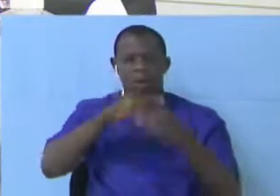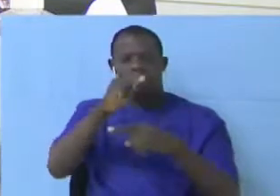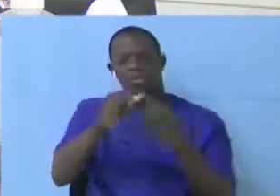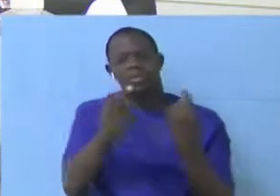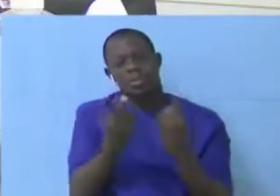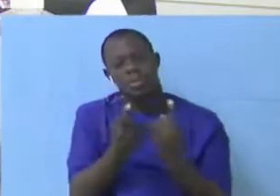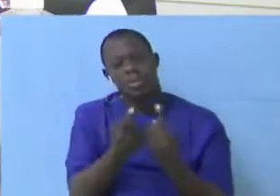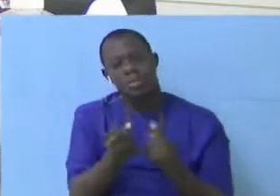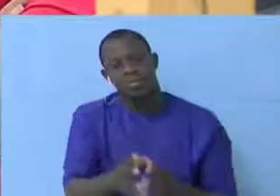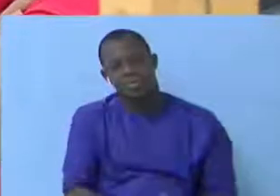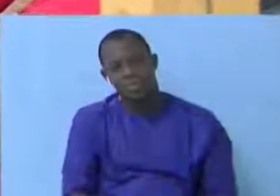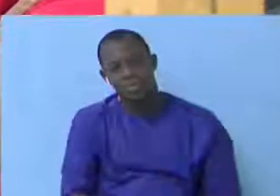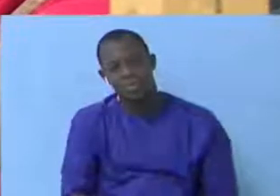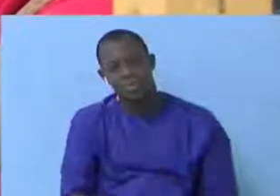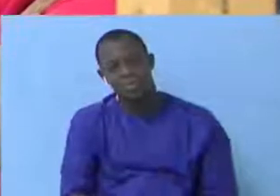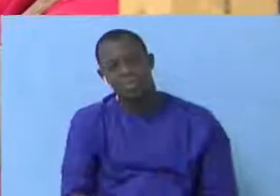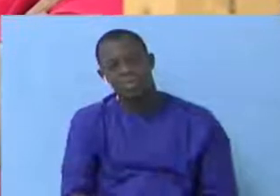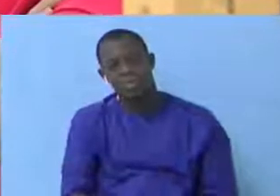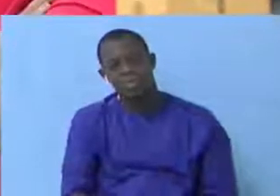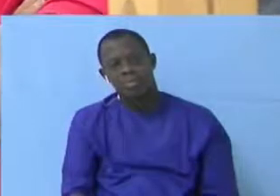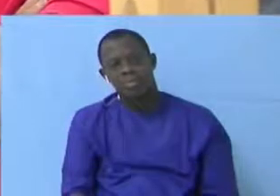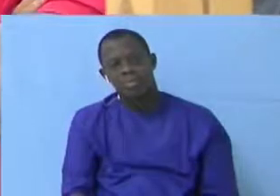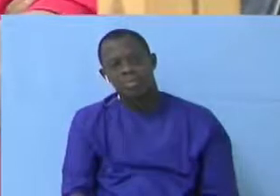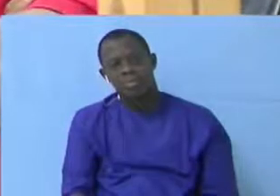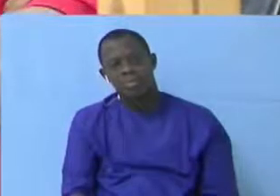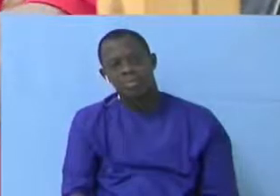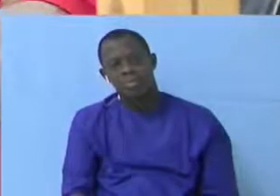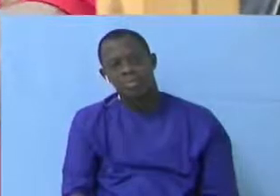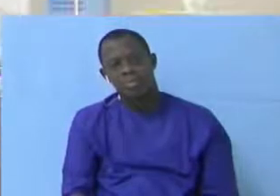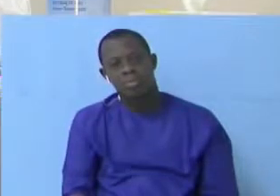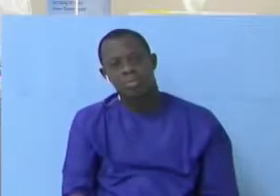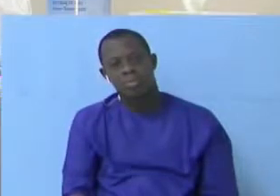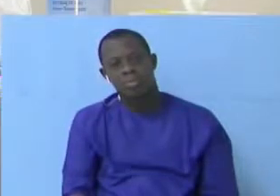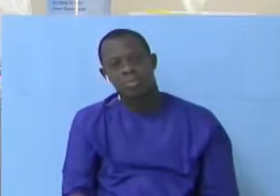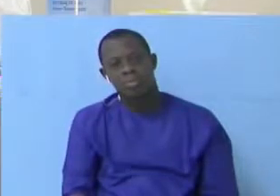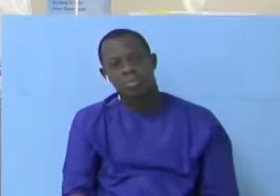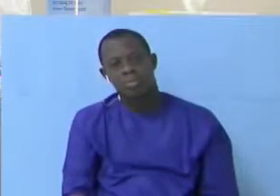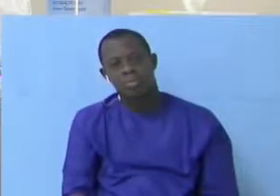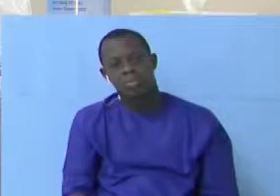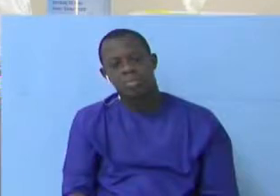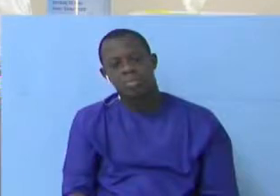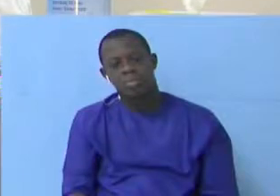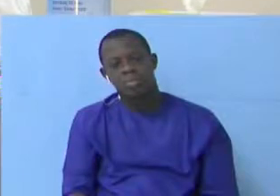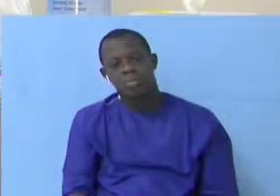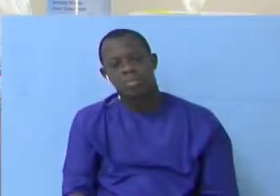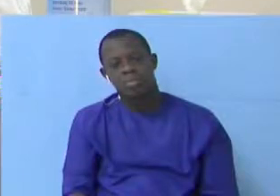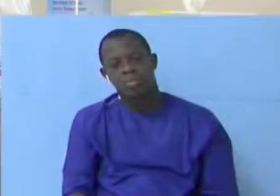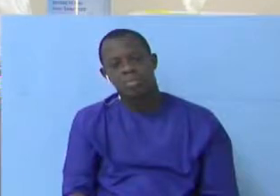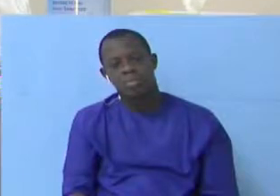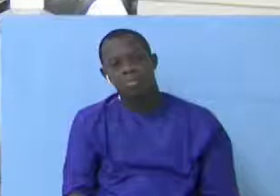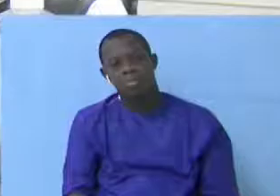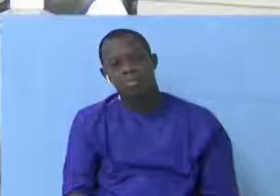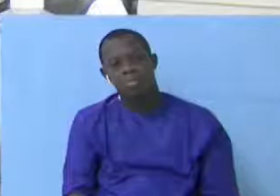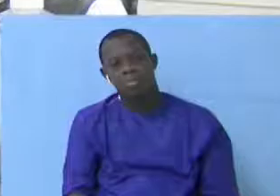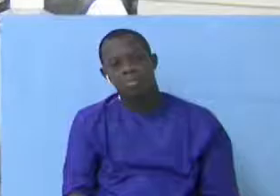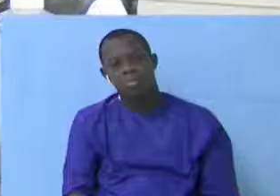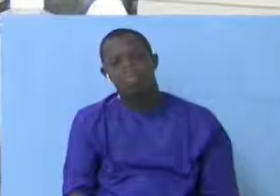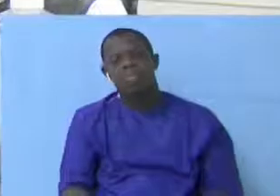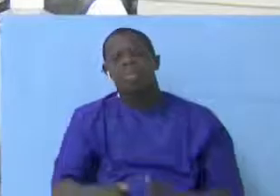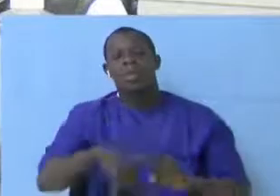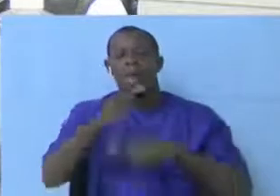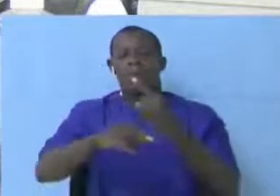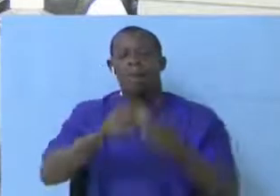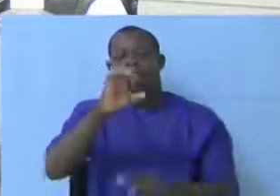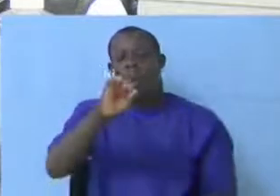lonko NIA dali na kuwa woti. Misal feva Omar Ndao la kuo. Kuma fanyo ko ba. Yeah, the issue of Omar Ndao was